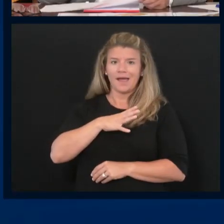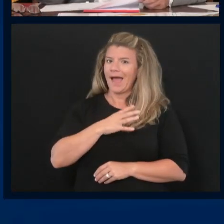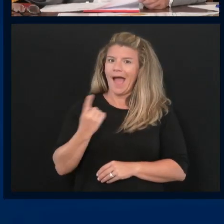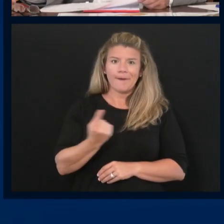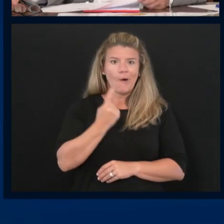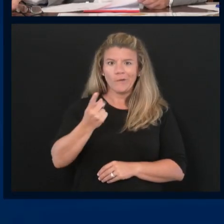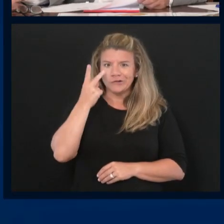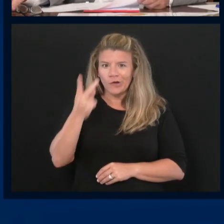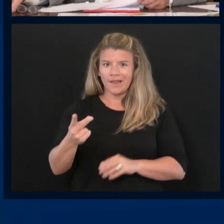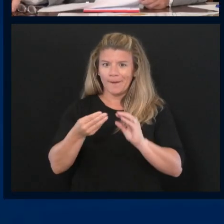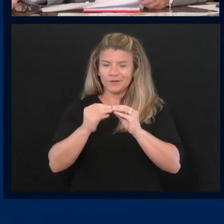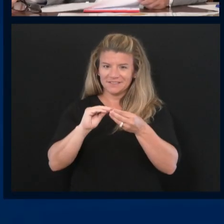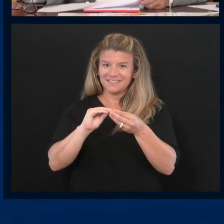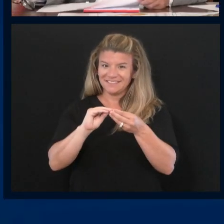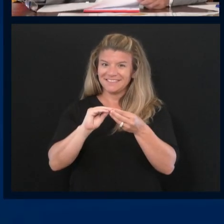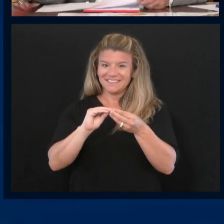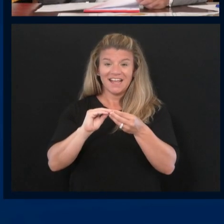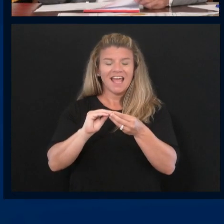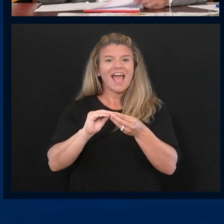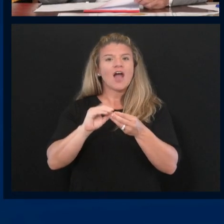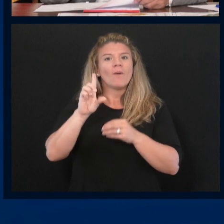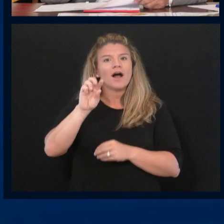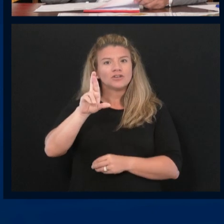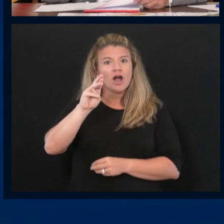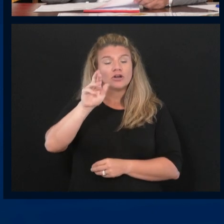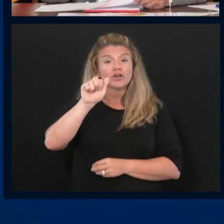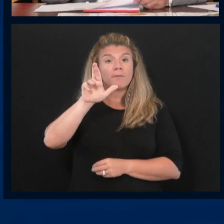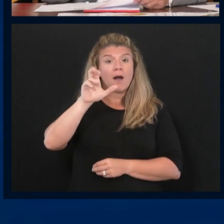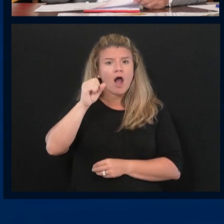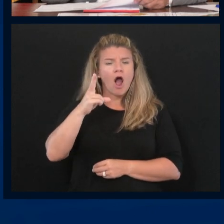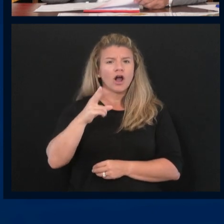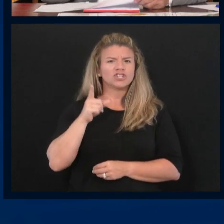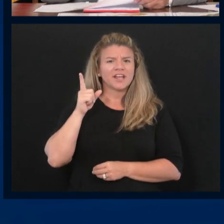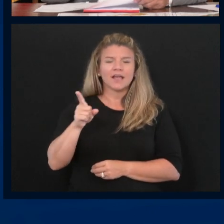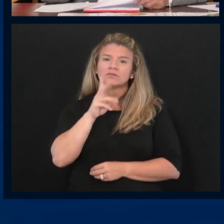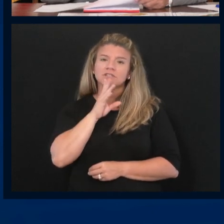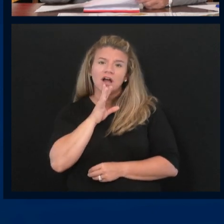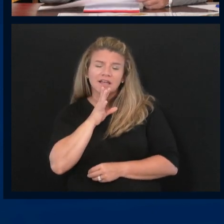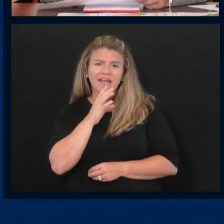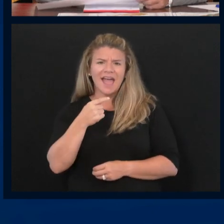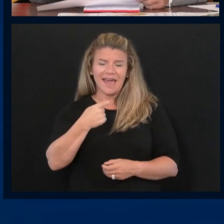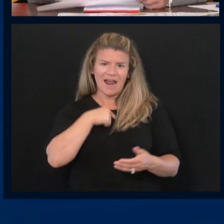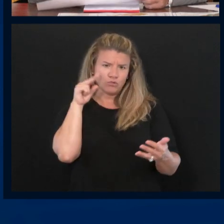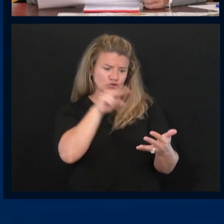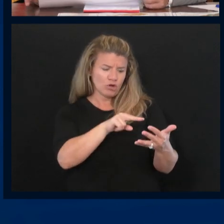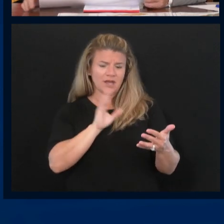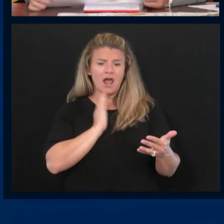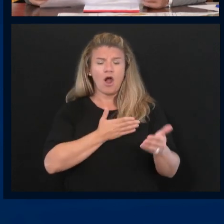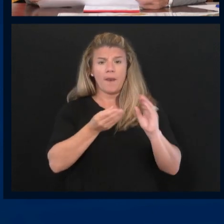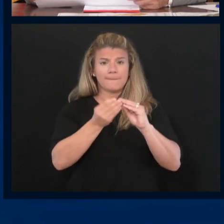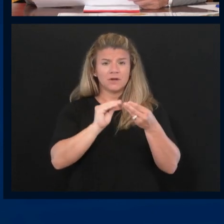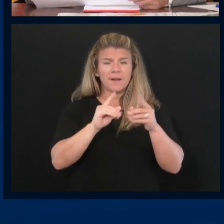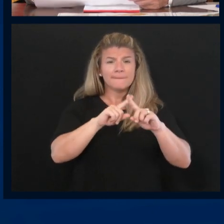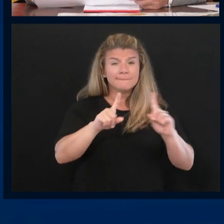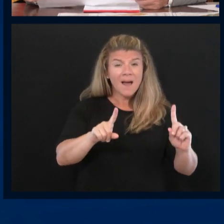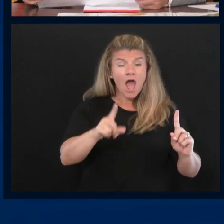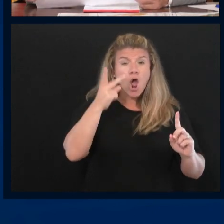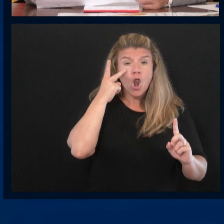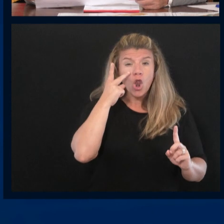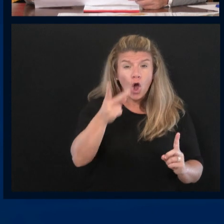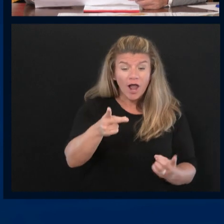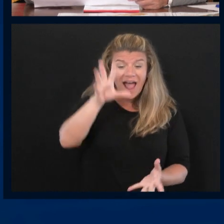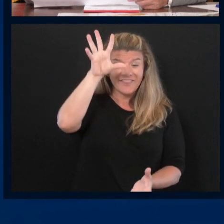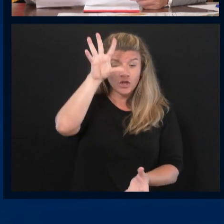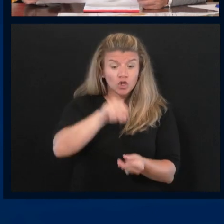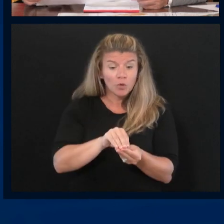at the numbers. And while Dr. Marsh was talking, I was just looking down here at these numbers. But look at the